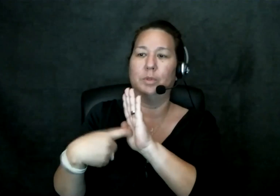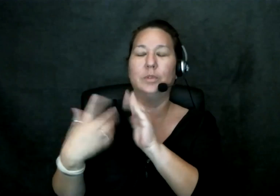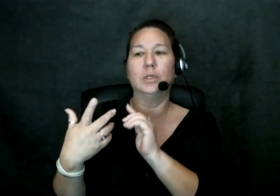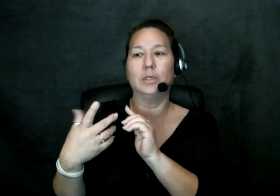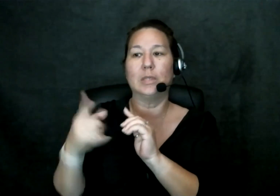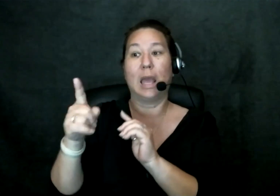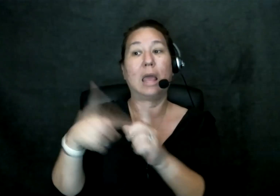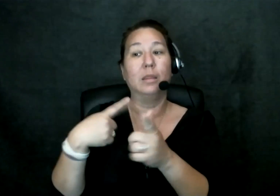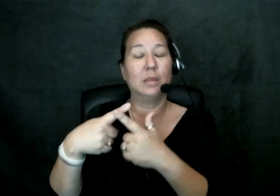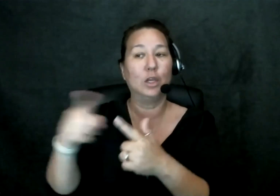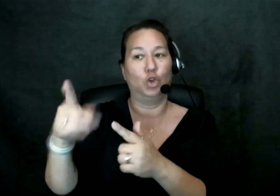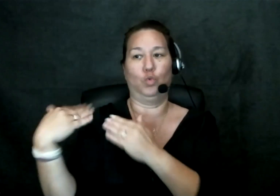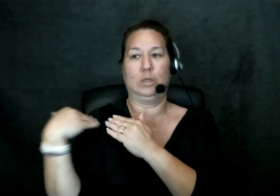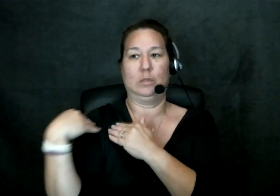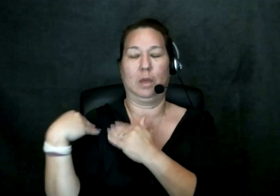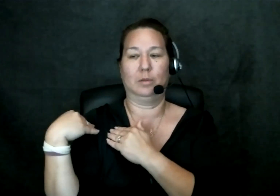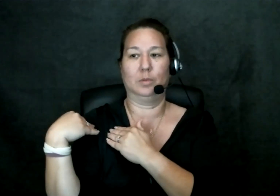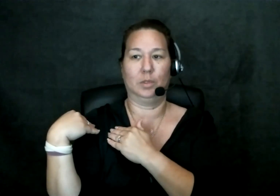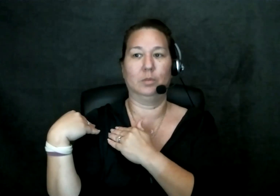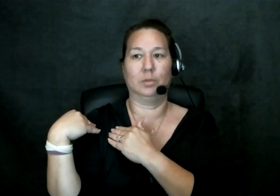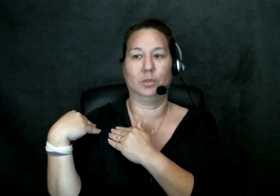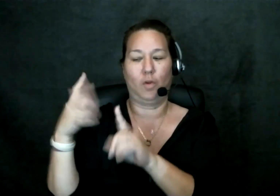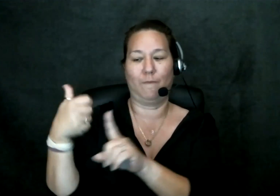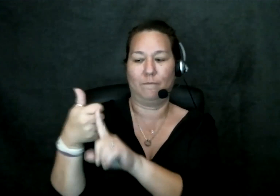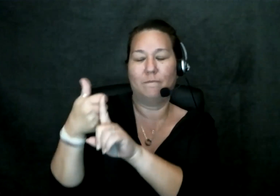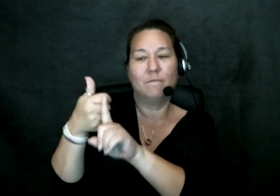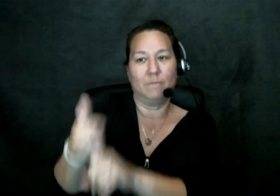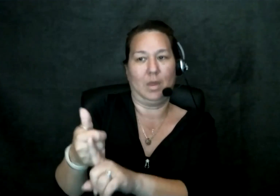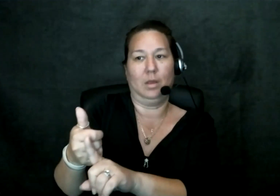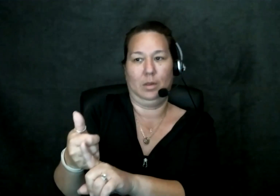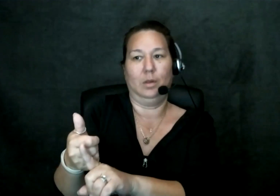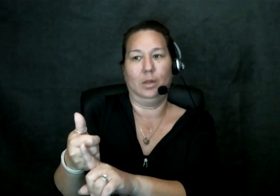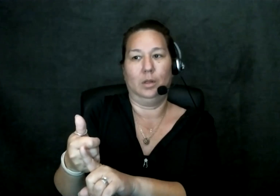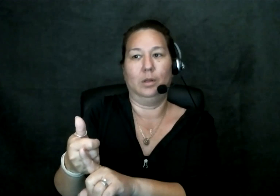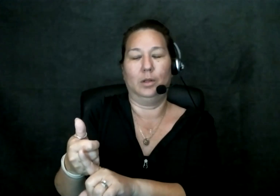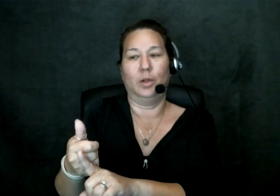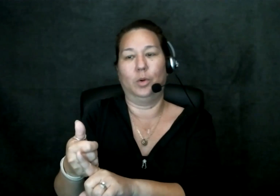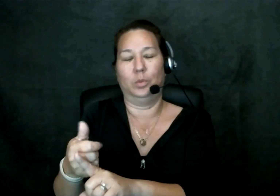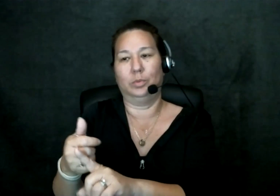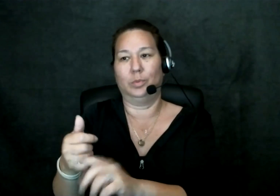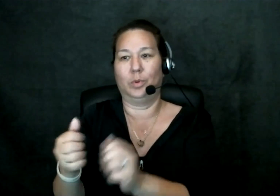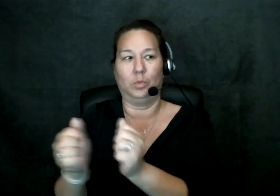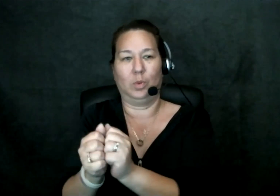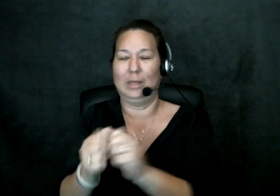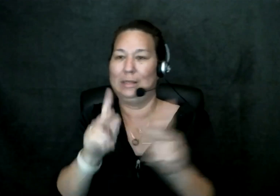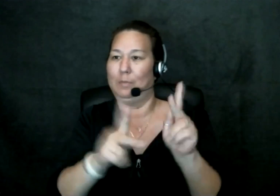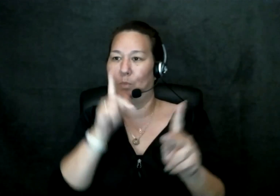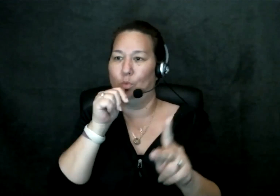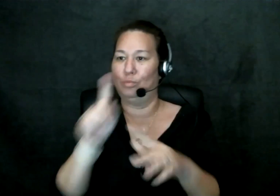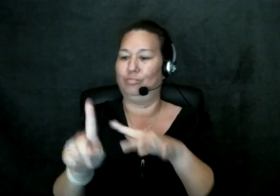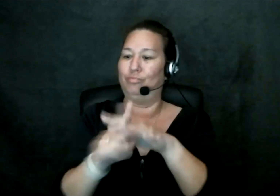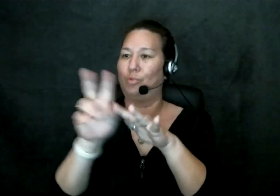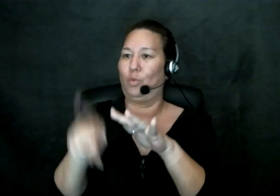responsible for ensuring that that your attendees comply to those standards that you set.